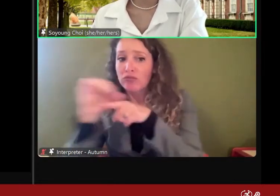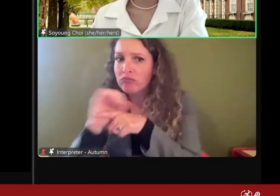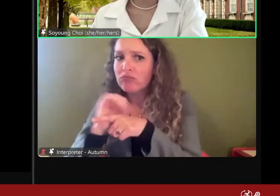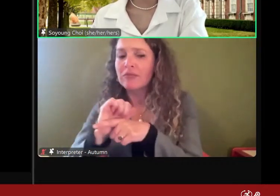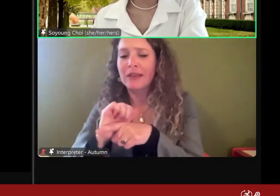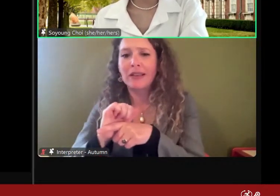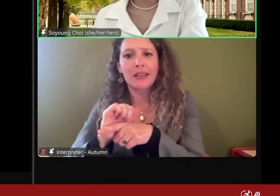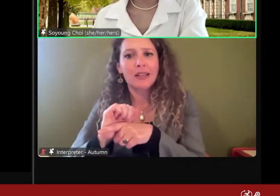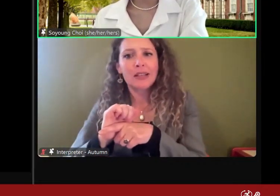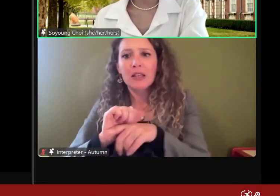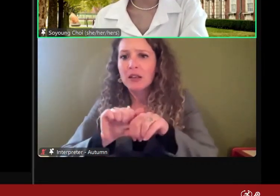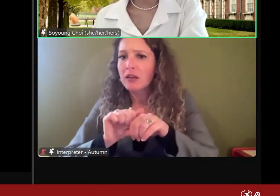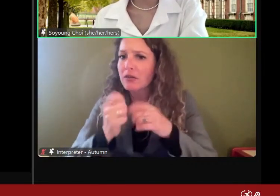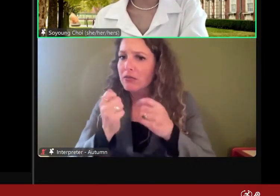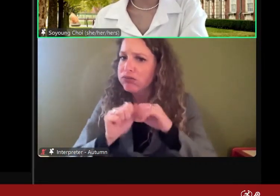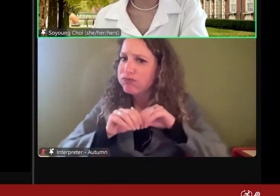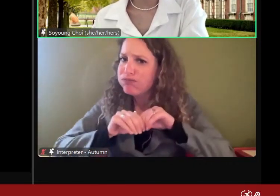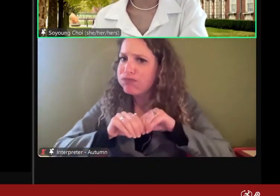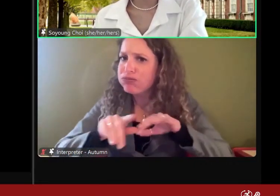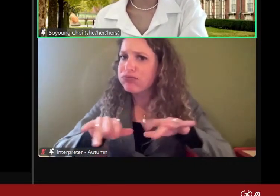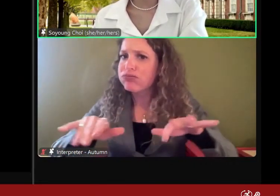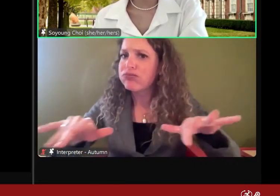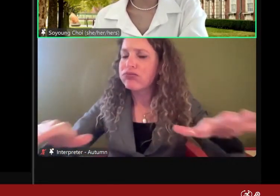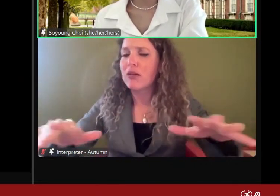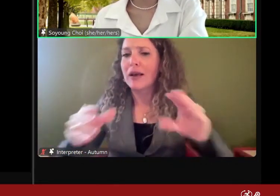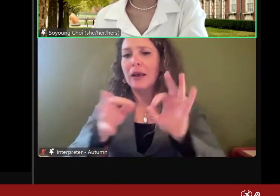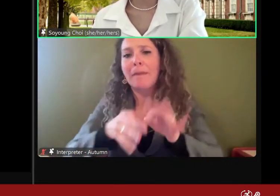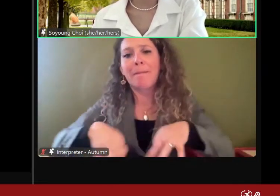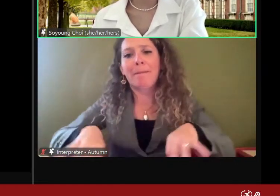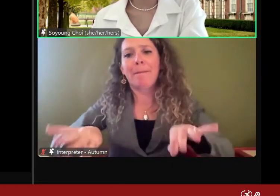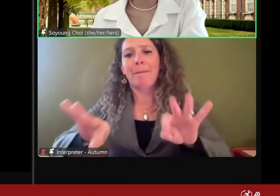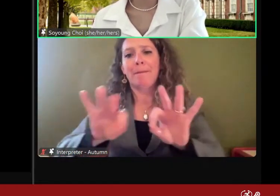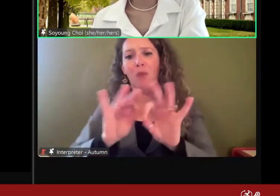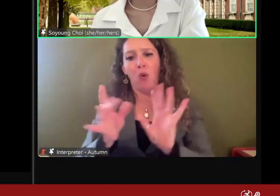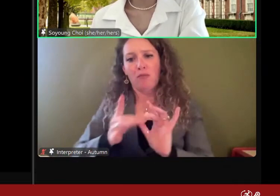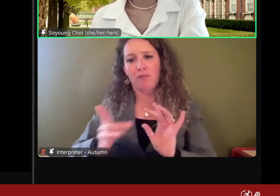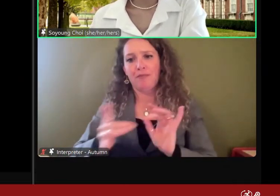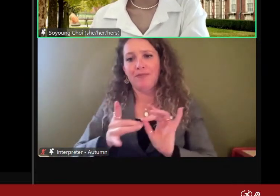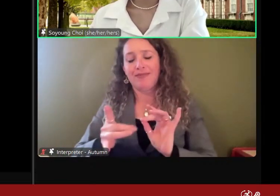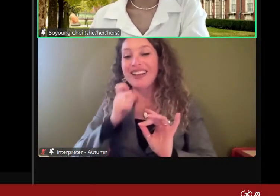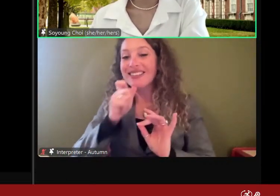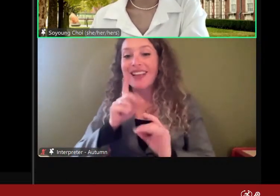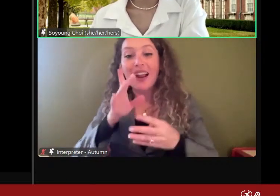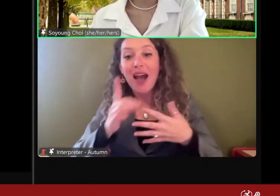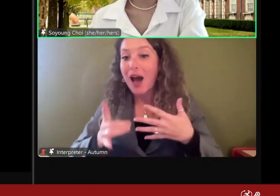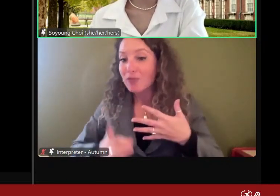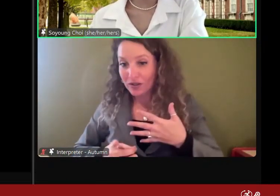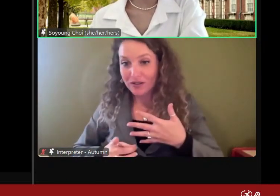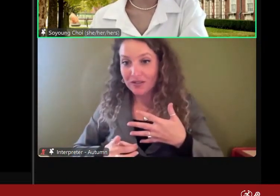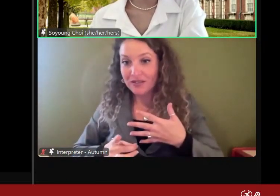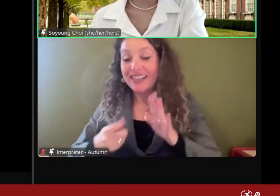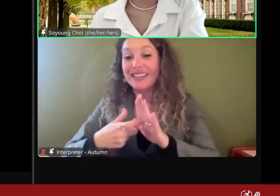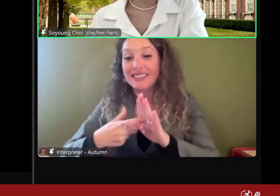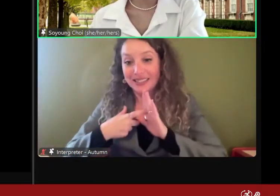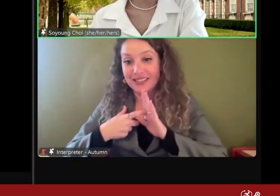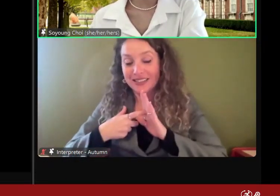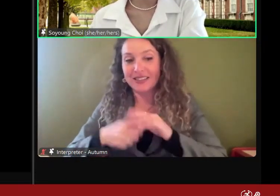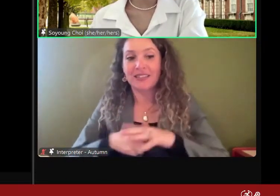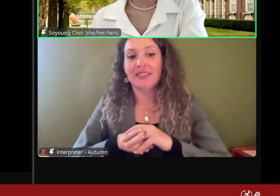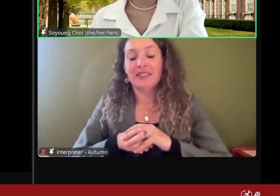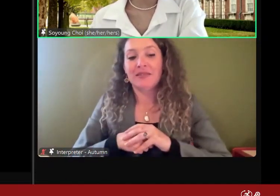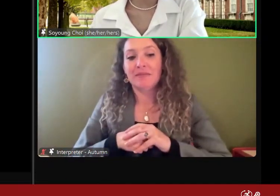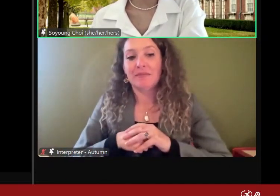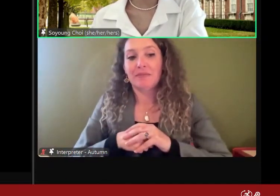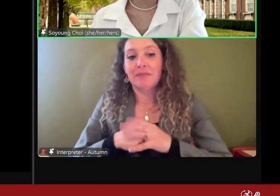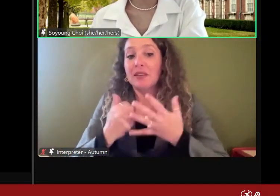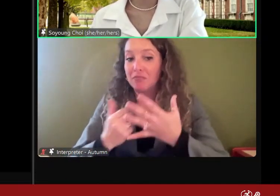message. Accessibility is not optional, it's essential. Then we must create